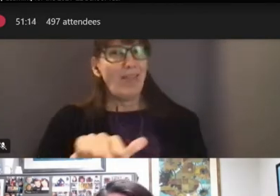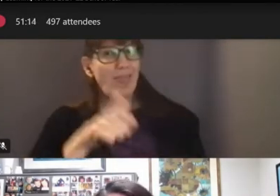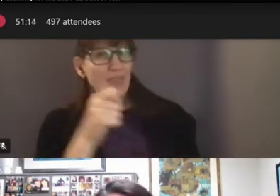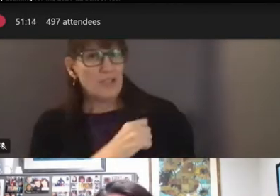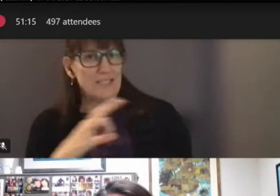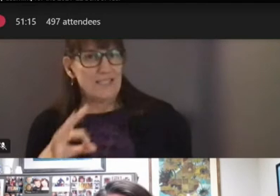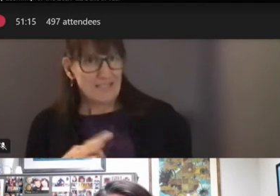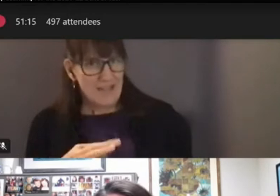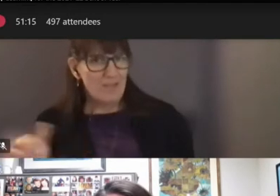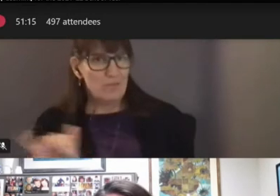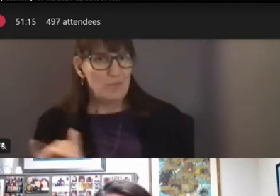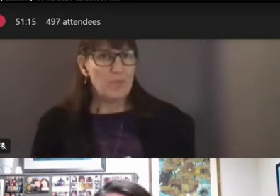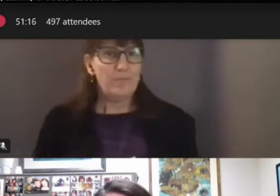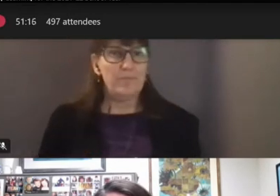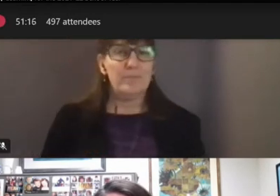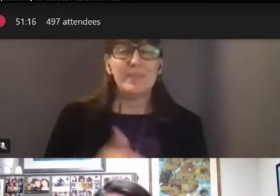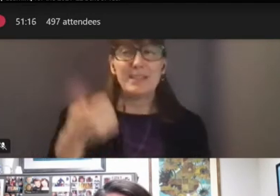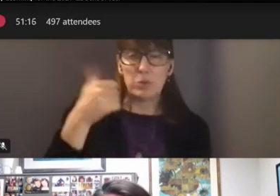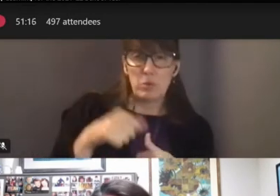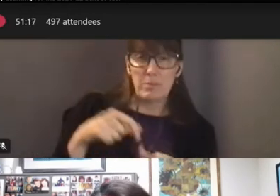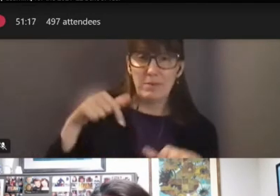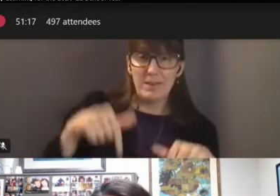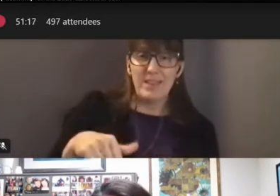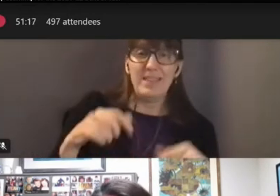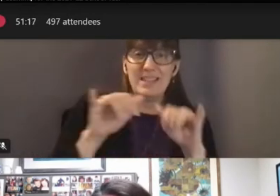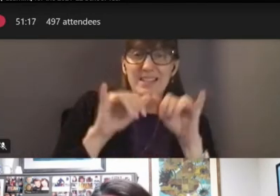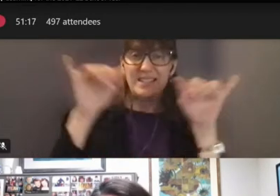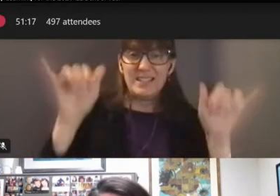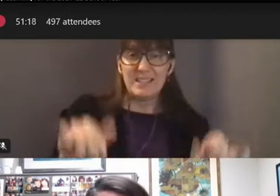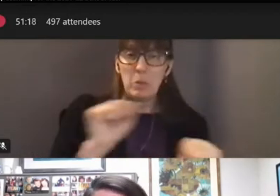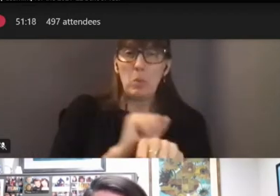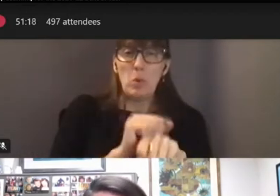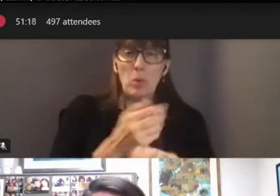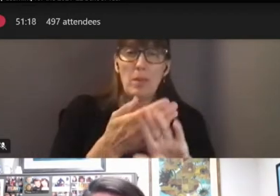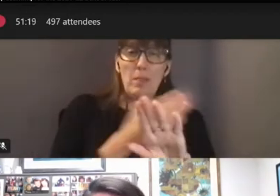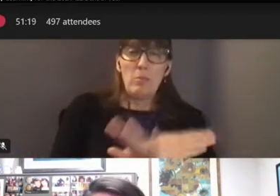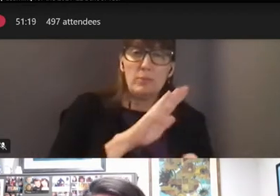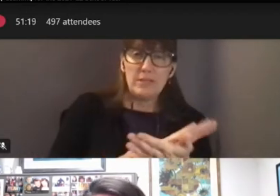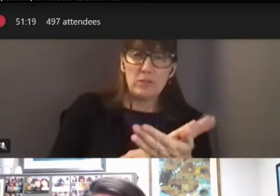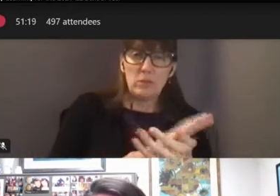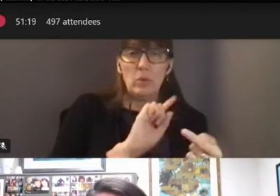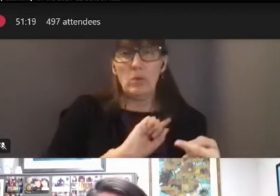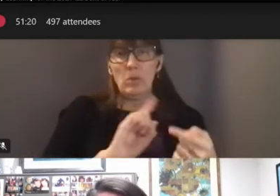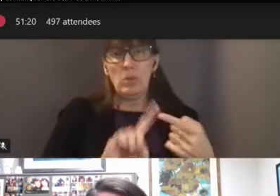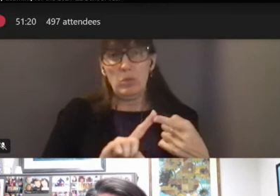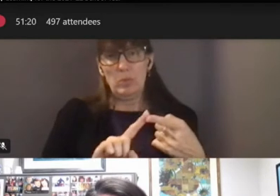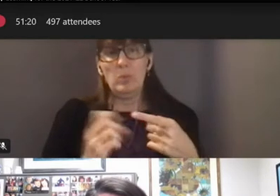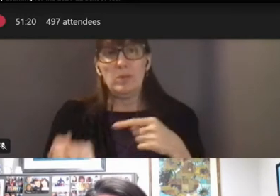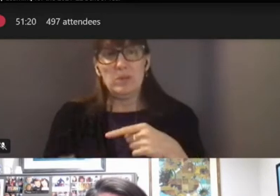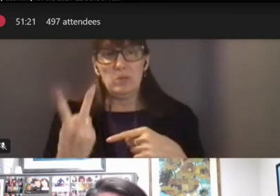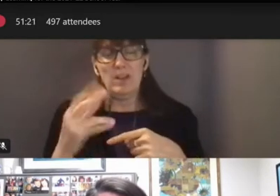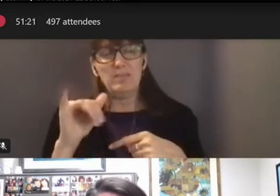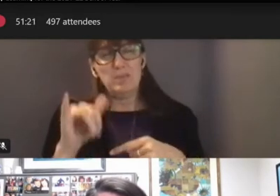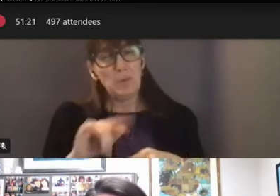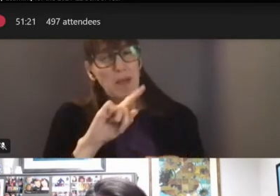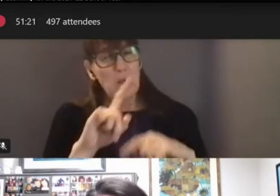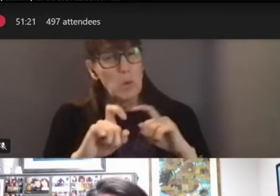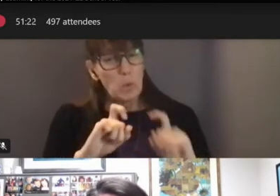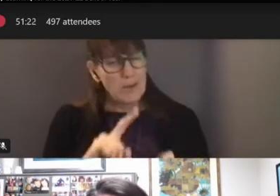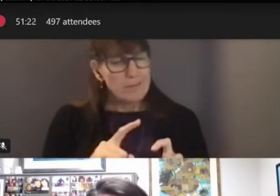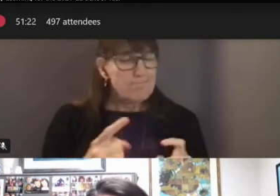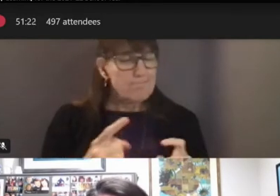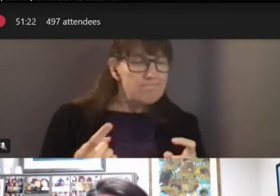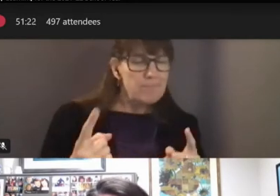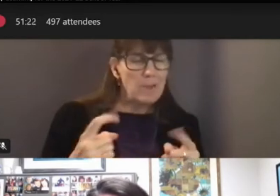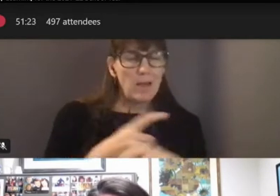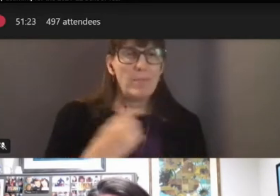a school system that works with preschool through grade 12 students, so that question is a little bit nuanced. Our youngest learners will learn in